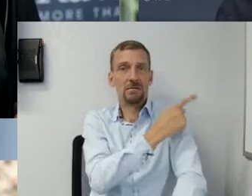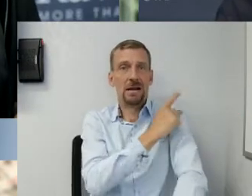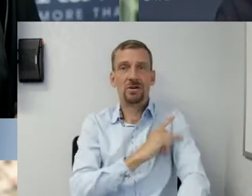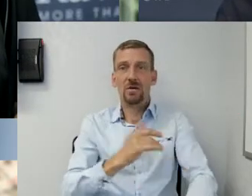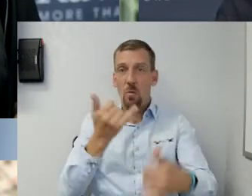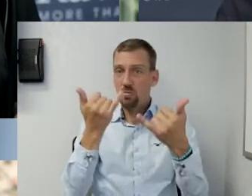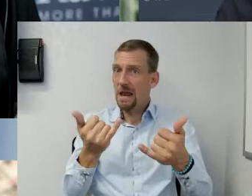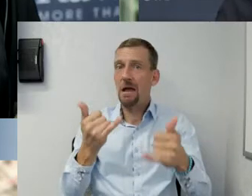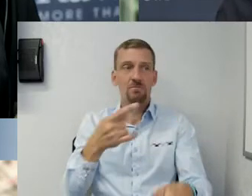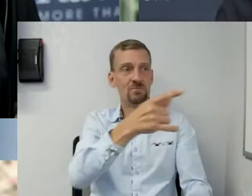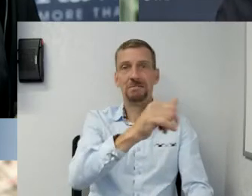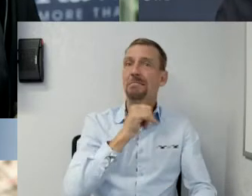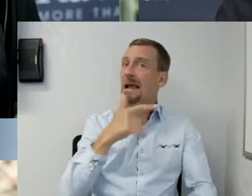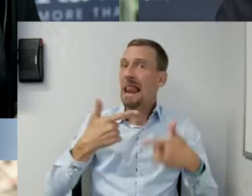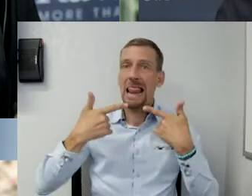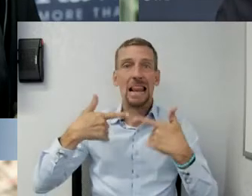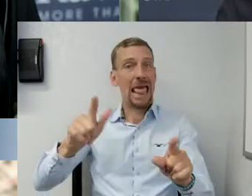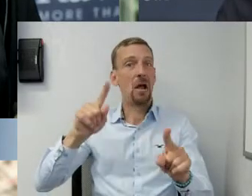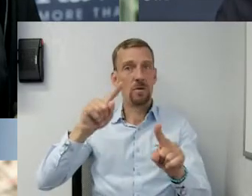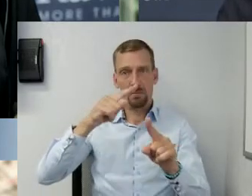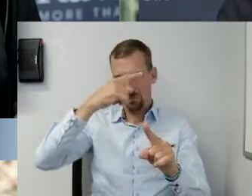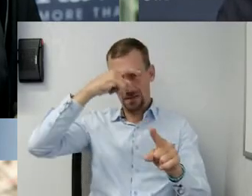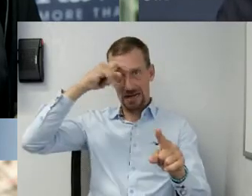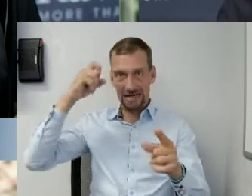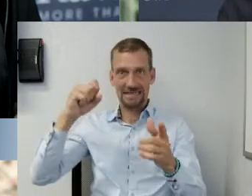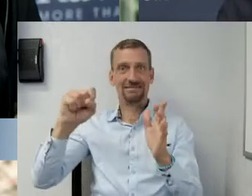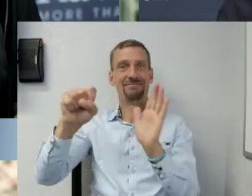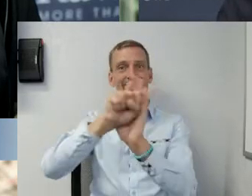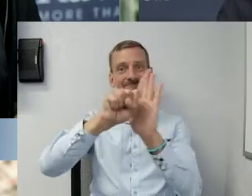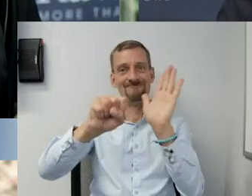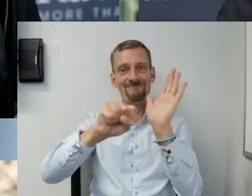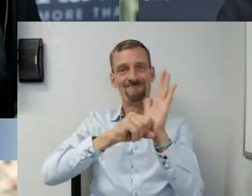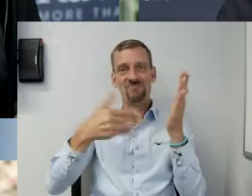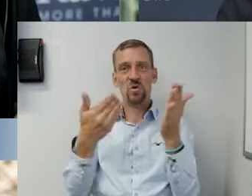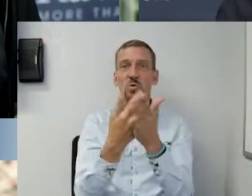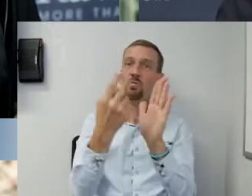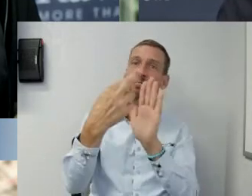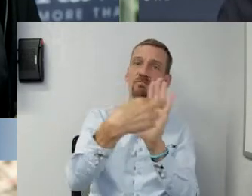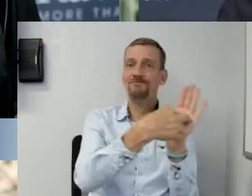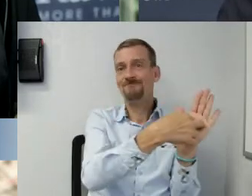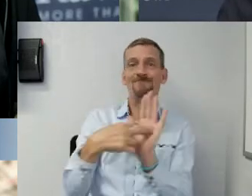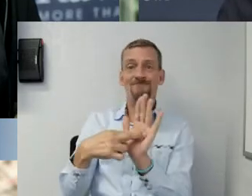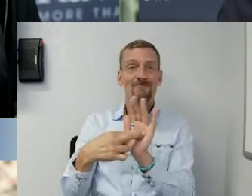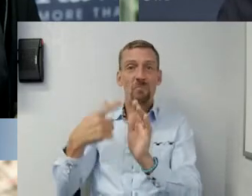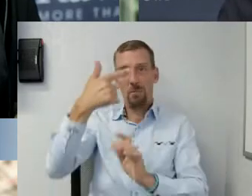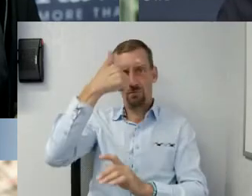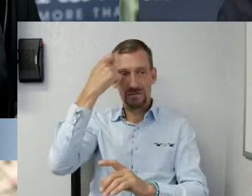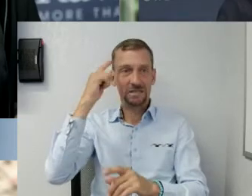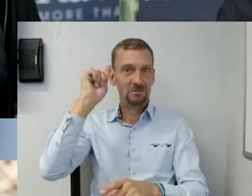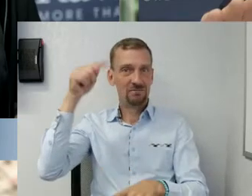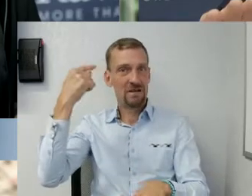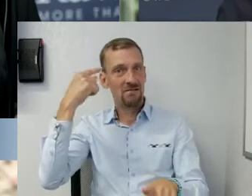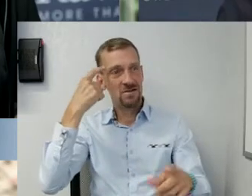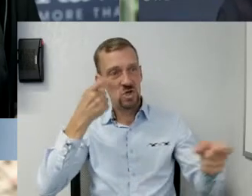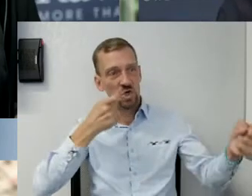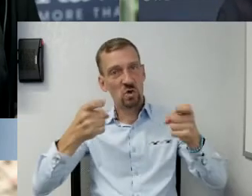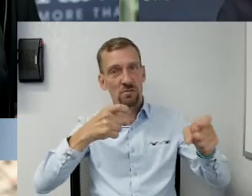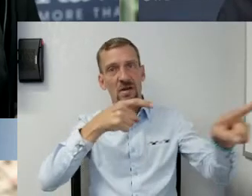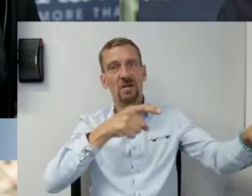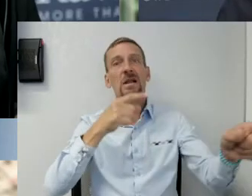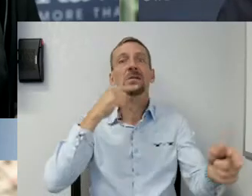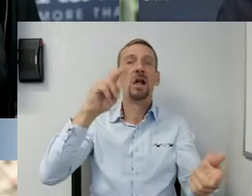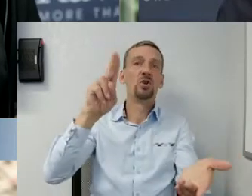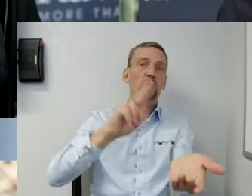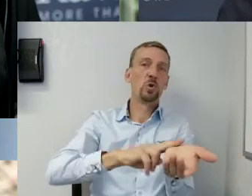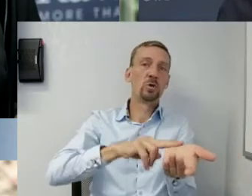to take those patients in accordance with the state's new regulations that are governing nursing homes.